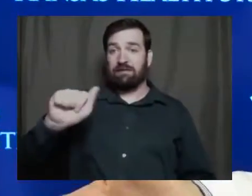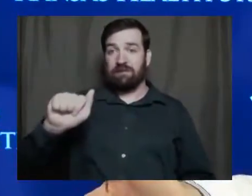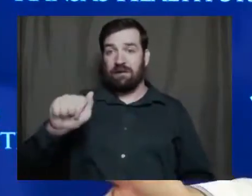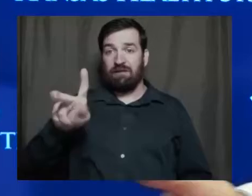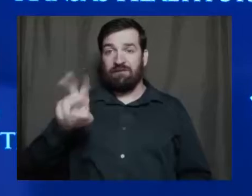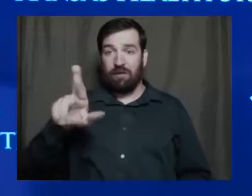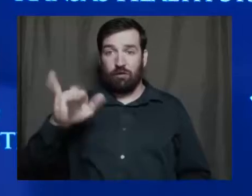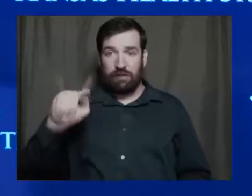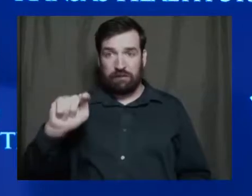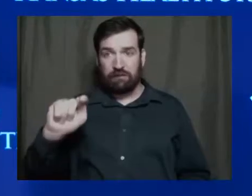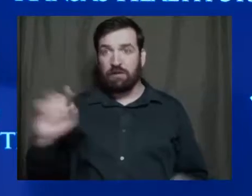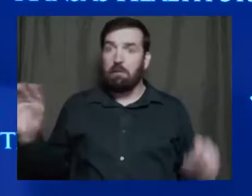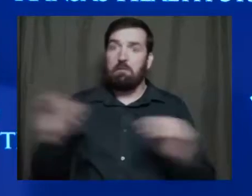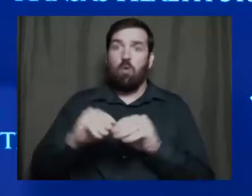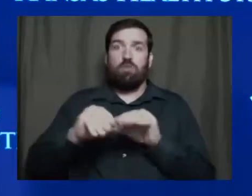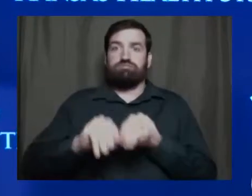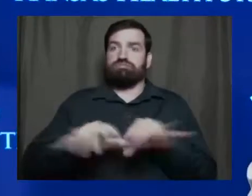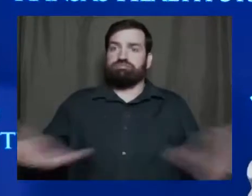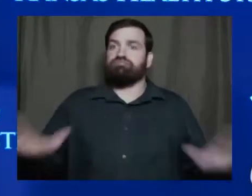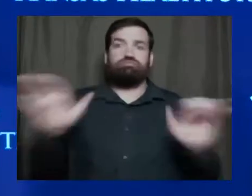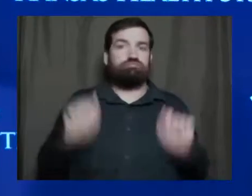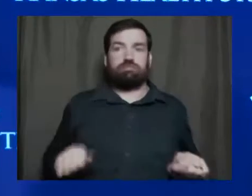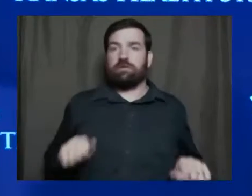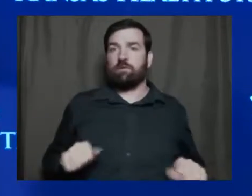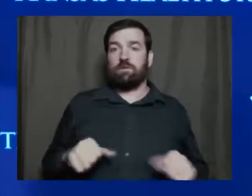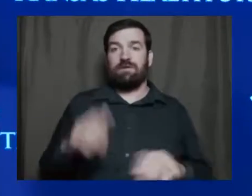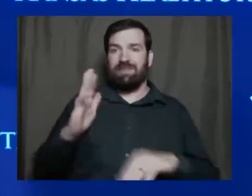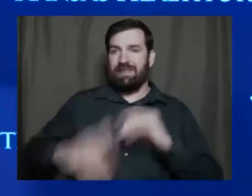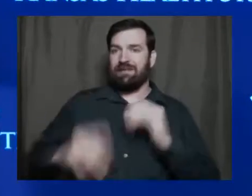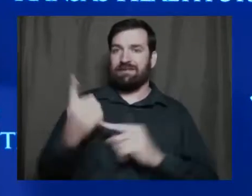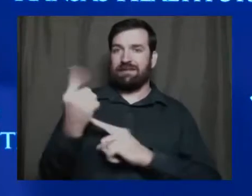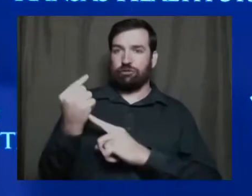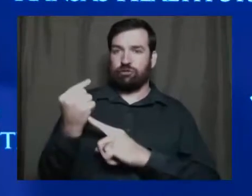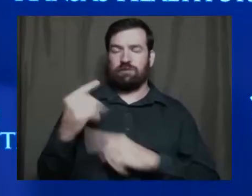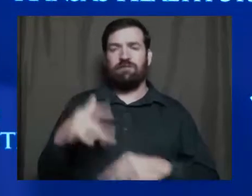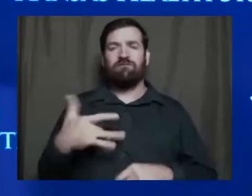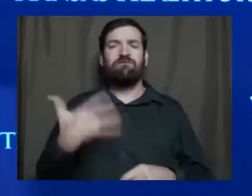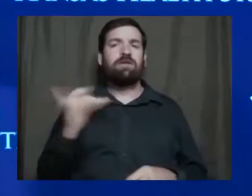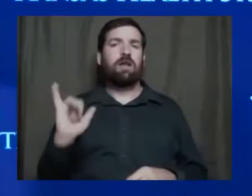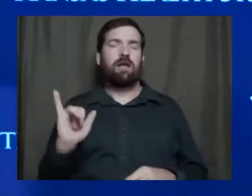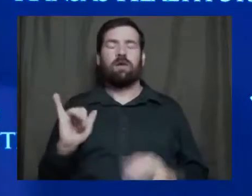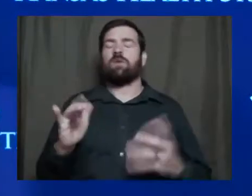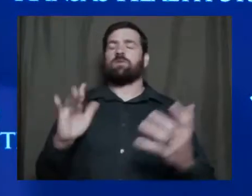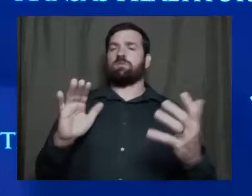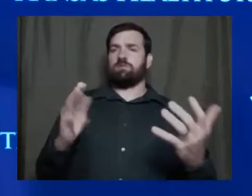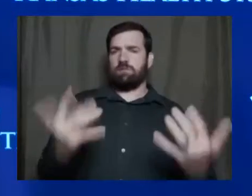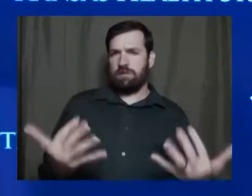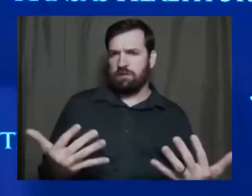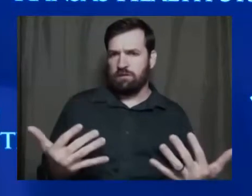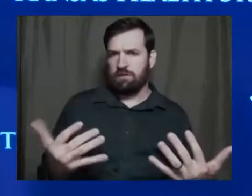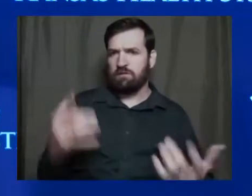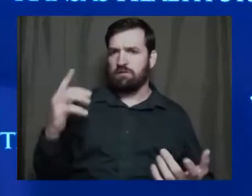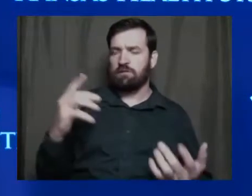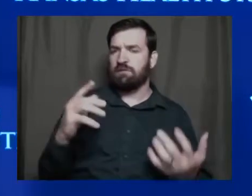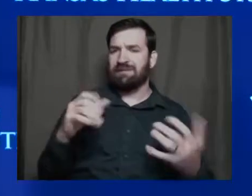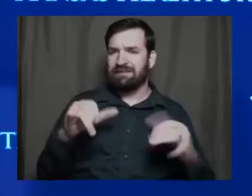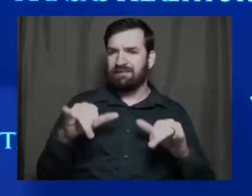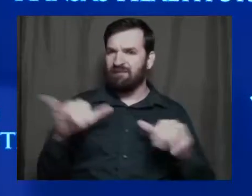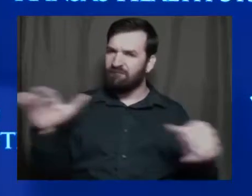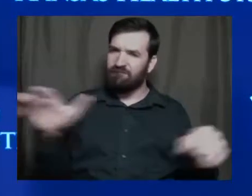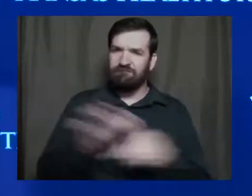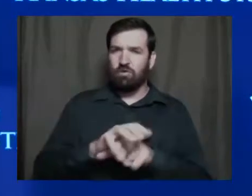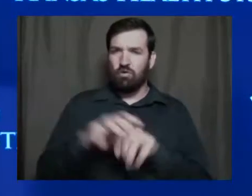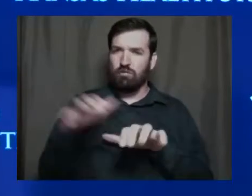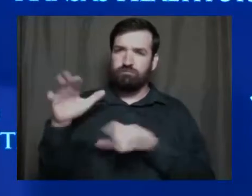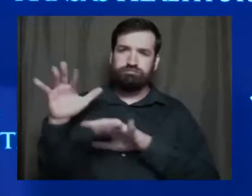than the strain from last year. So it feels like it's almost like, wait, we're not going to de-densify. We got a variant